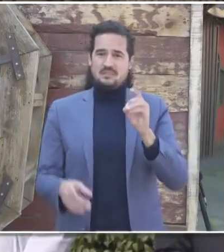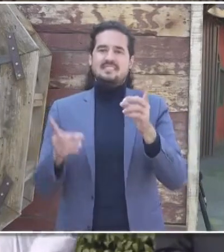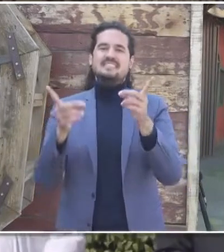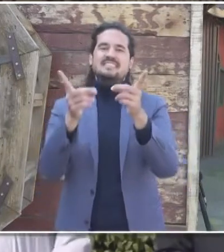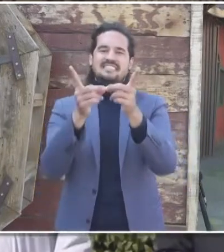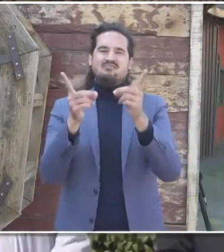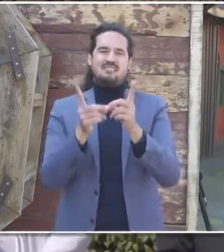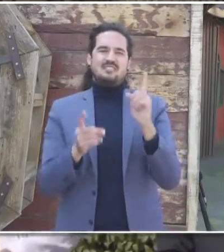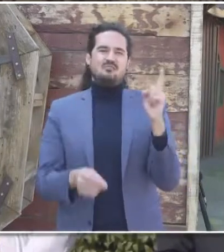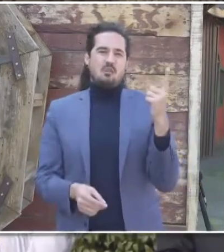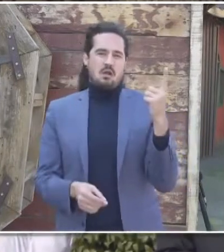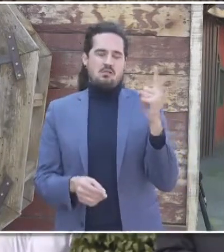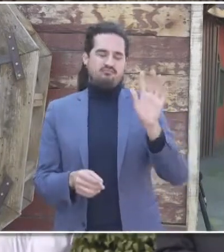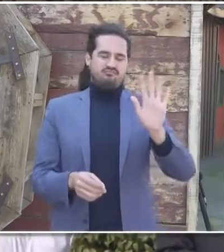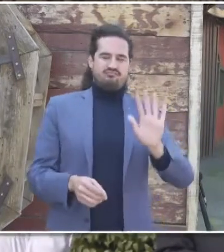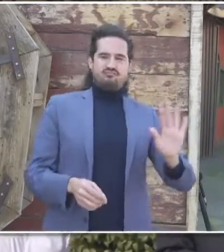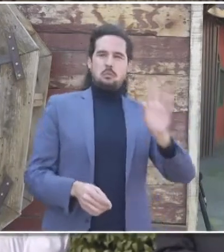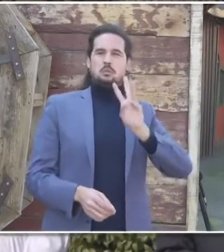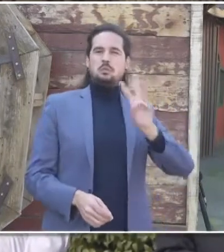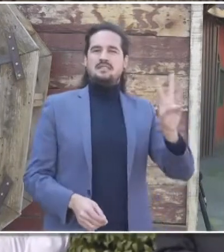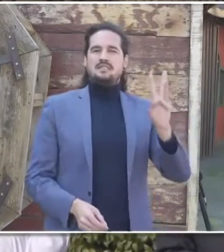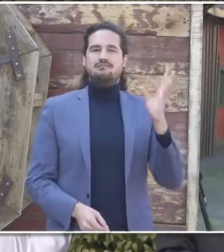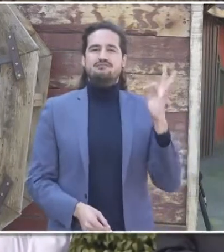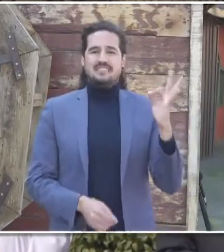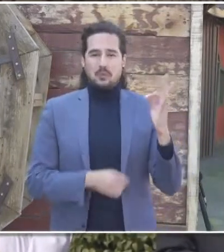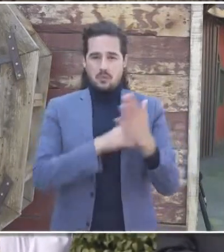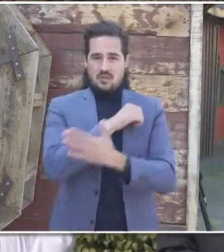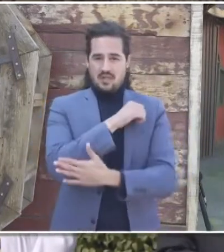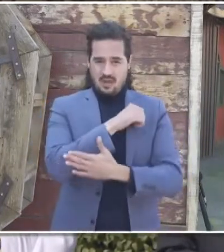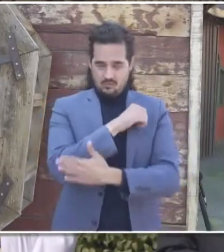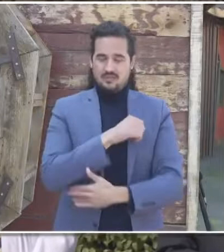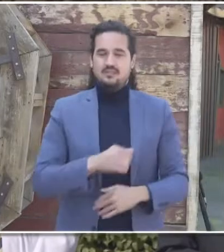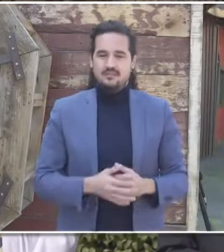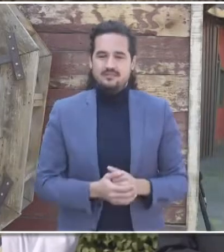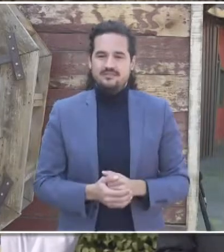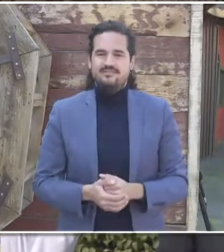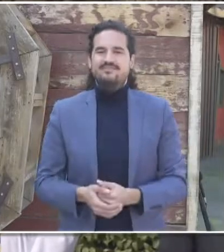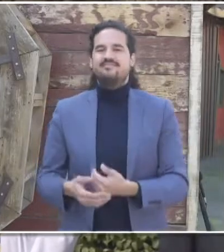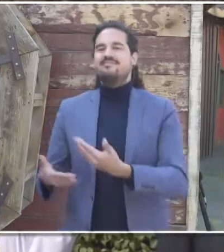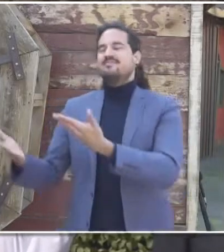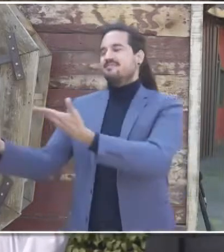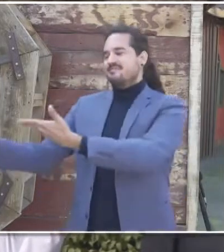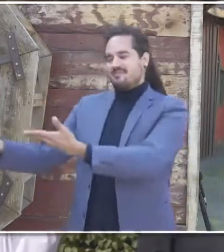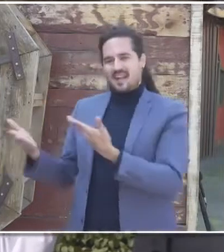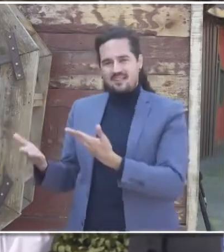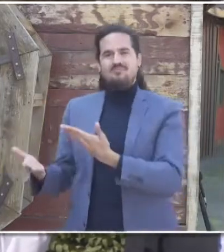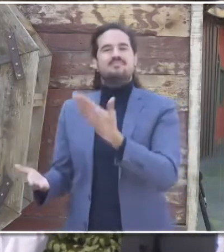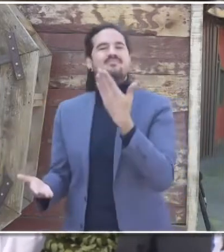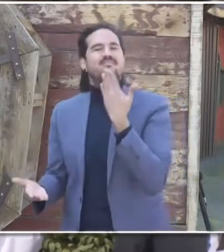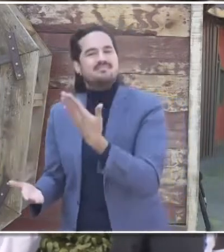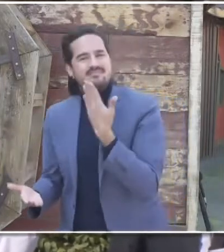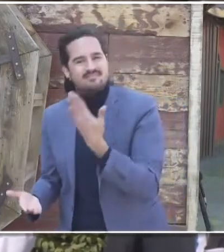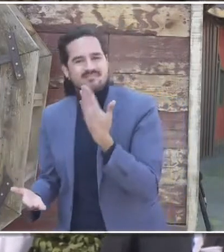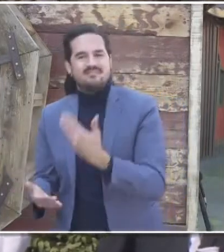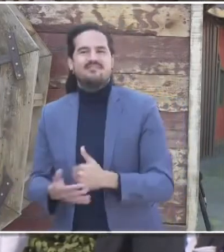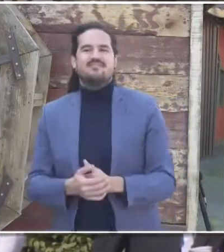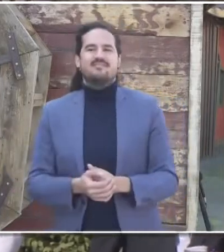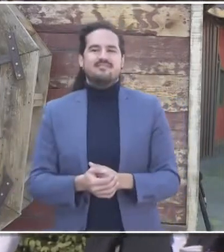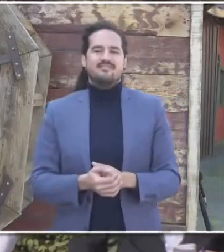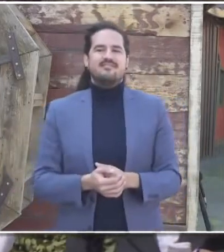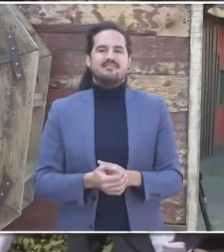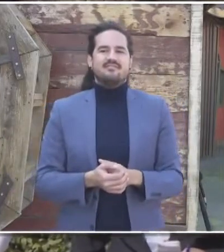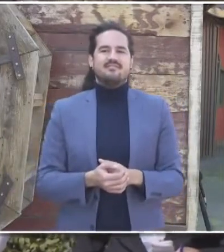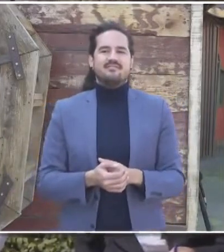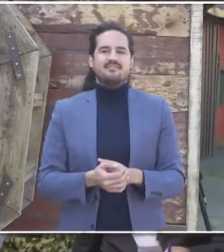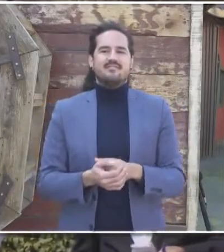Thank you. I'm proud to welcome the Honorable Governor Gavin Newsom to Fresno County and the Big Fresno Fairgrounds. Joining me